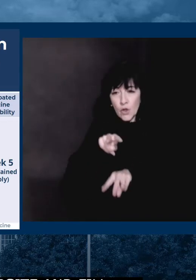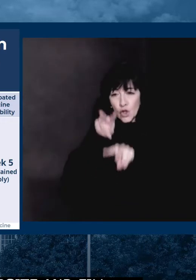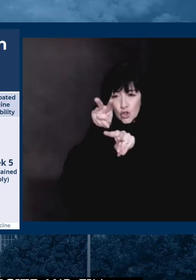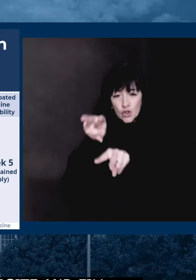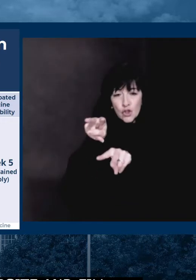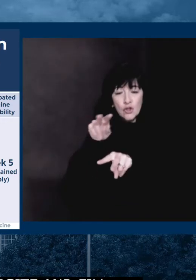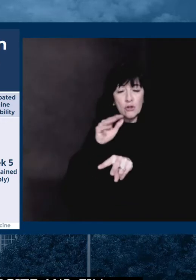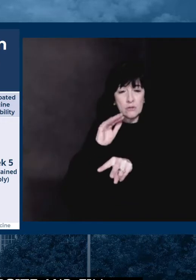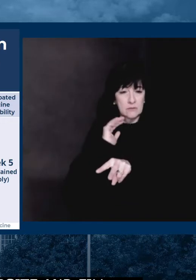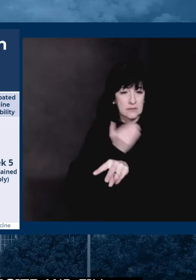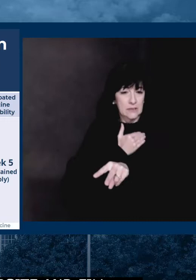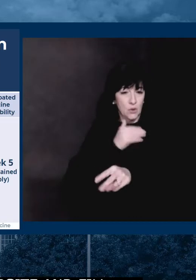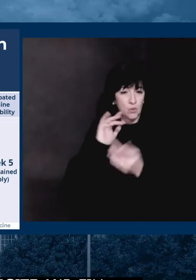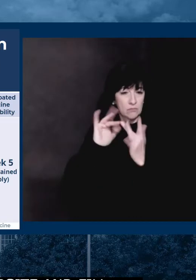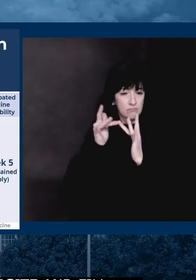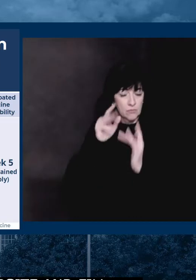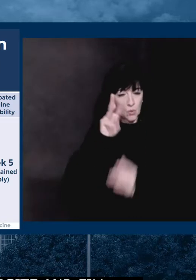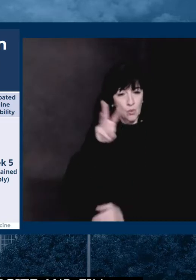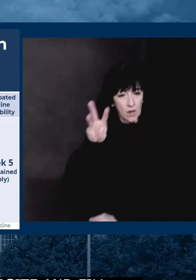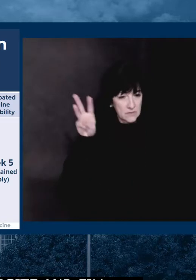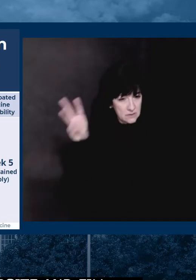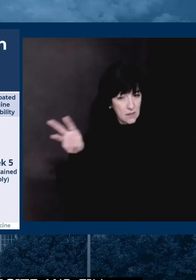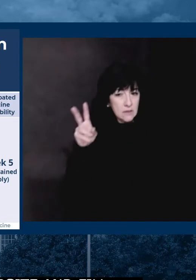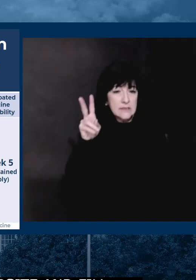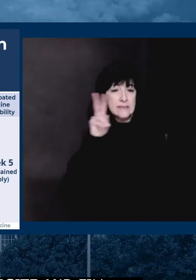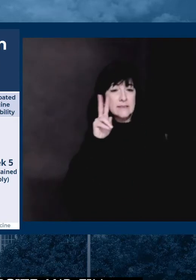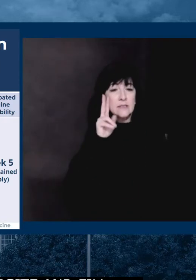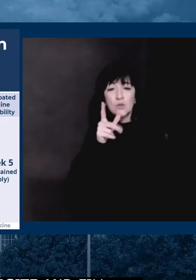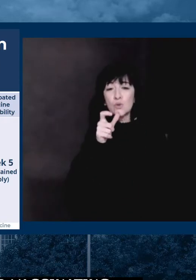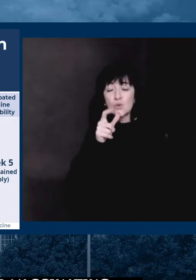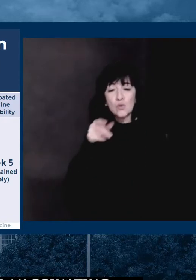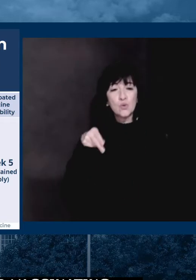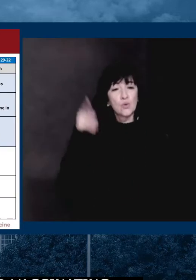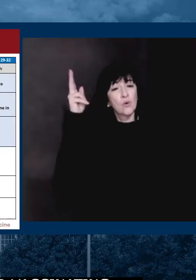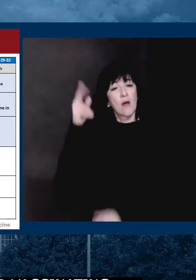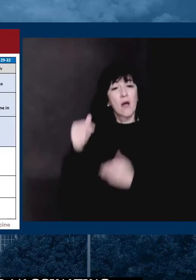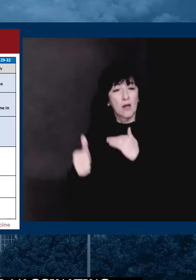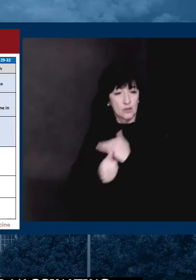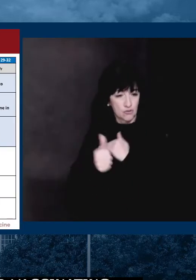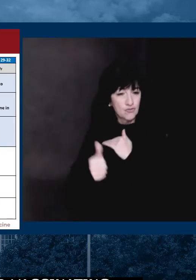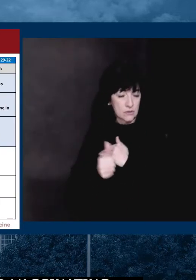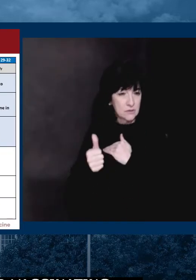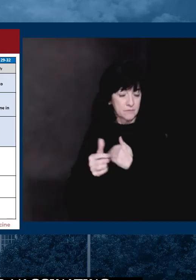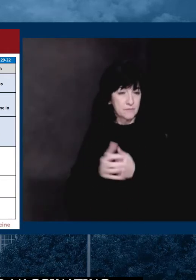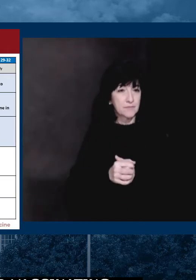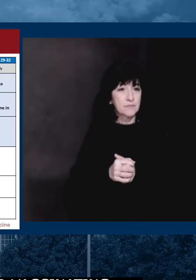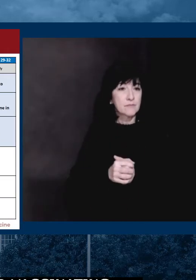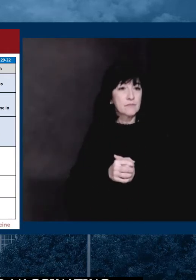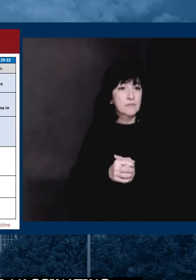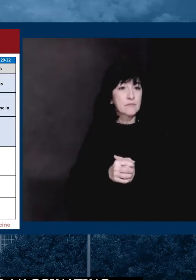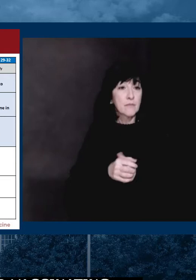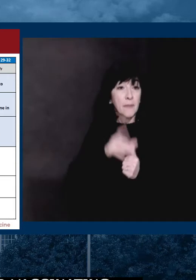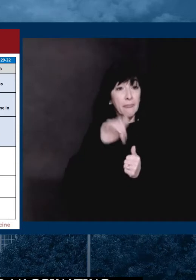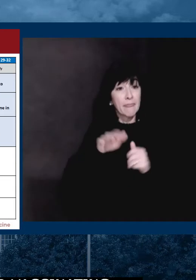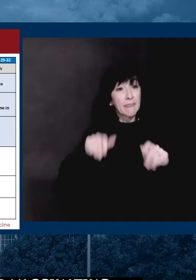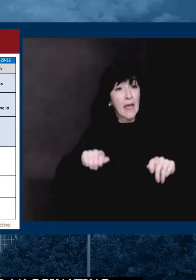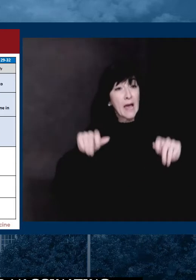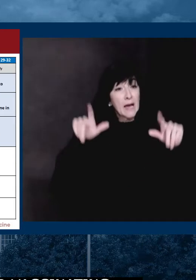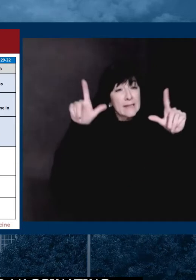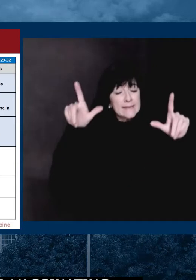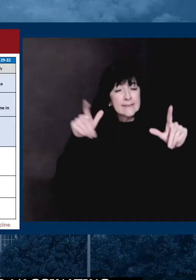are at the highest risk. Let's go to the next slide, where I really want to focus again on